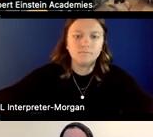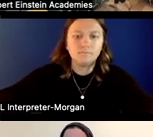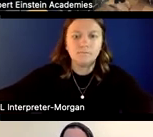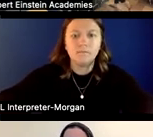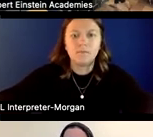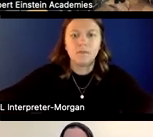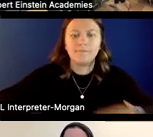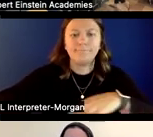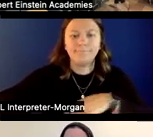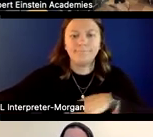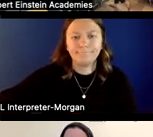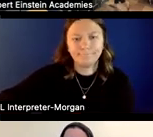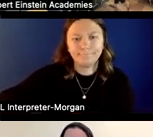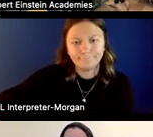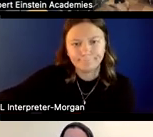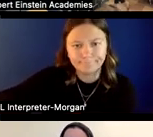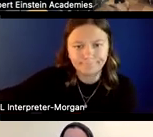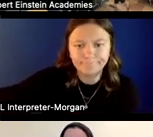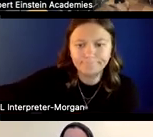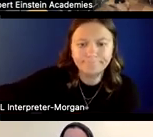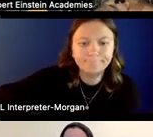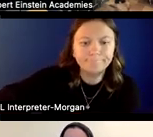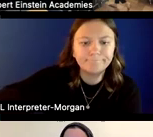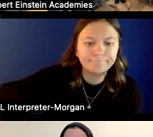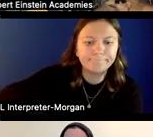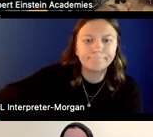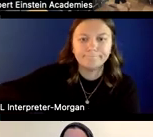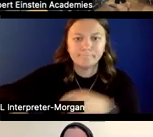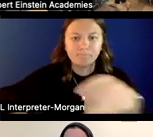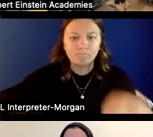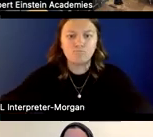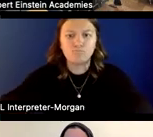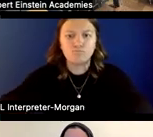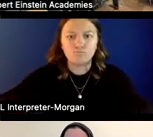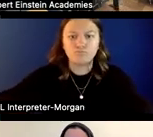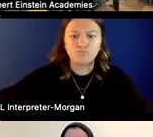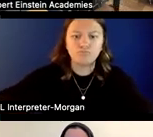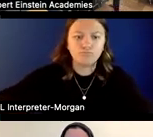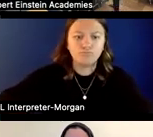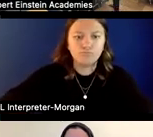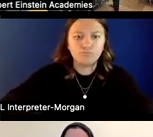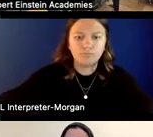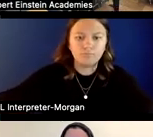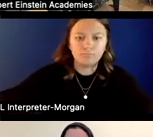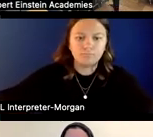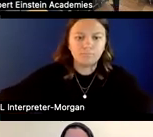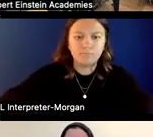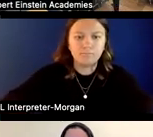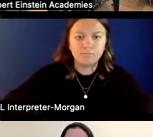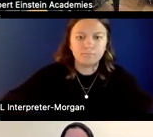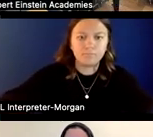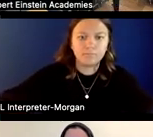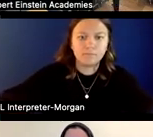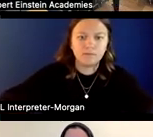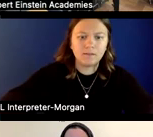If you're good. My daughter likes to do it. Hey. Ich heiße Omar. Ich habe 4